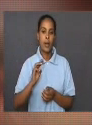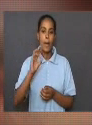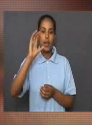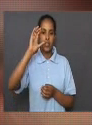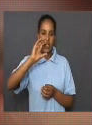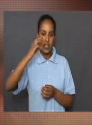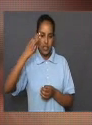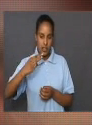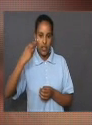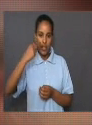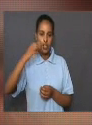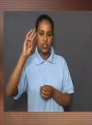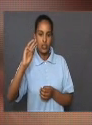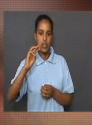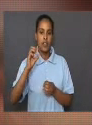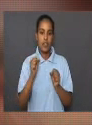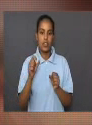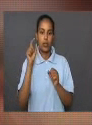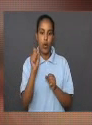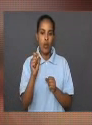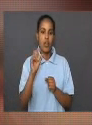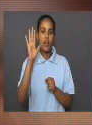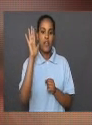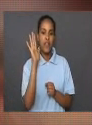Benzene has a freezing point of